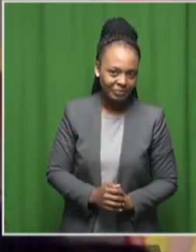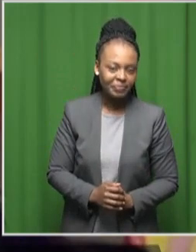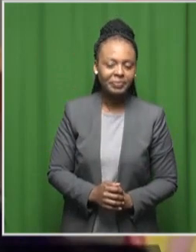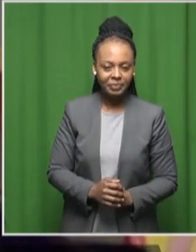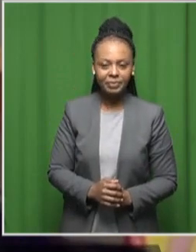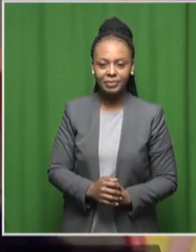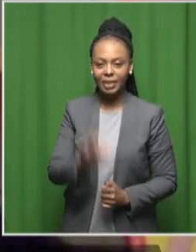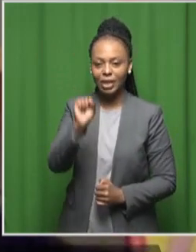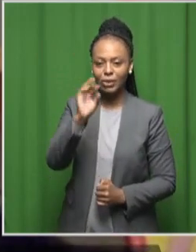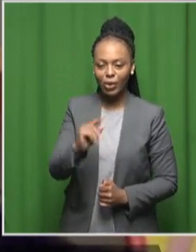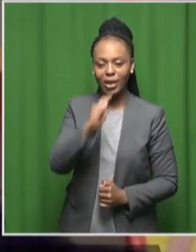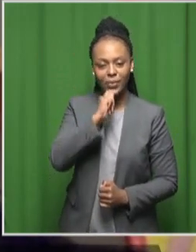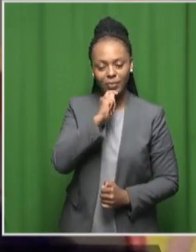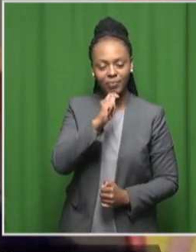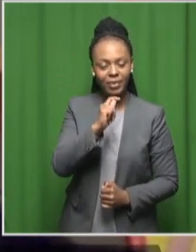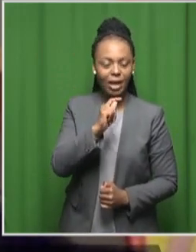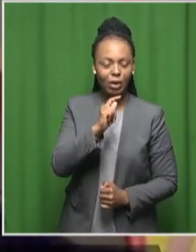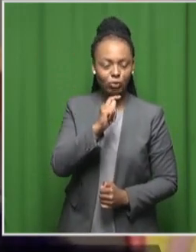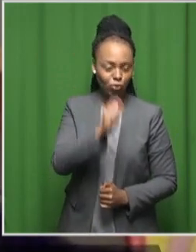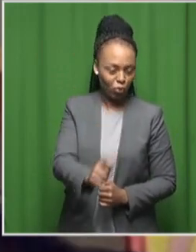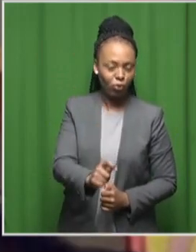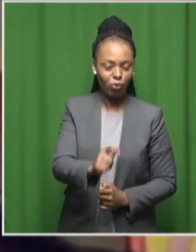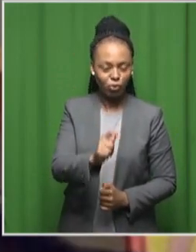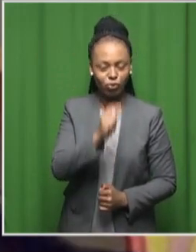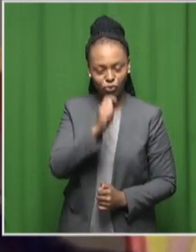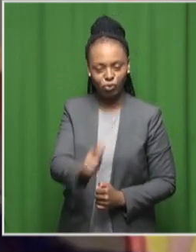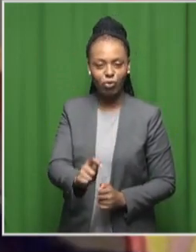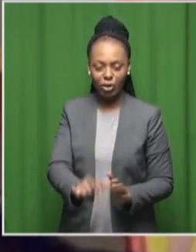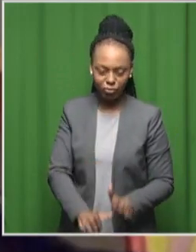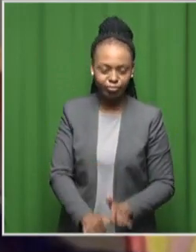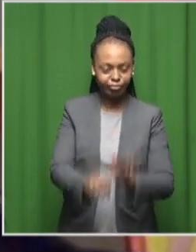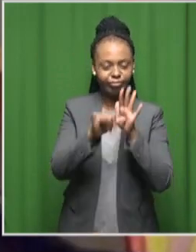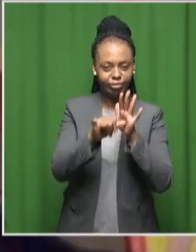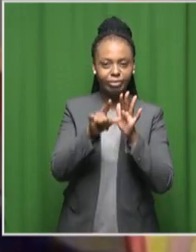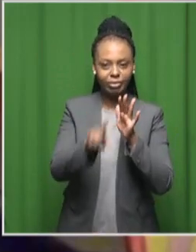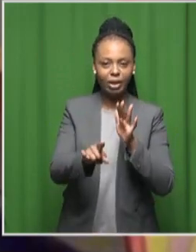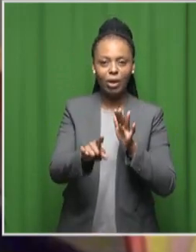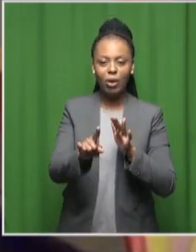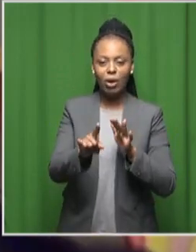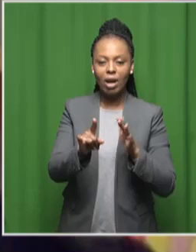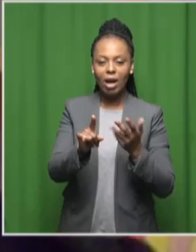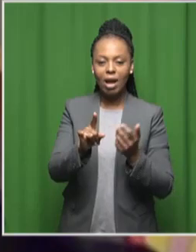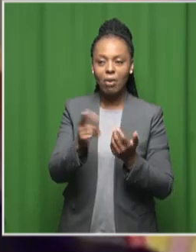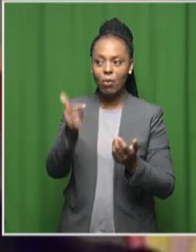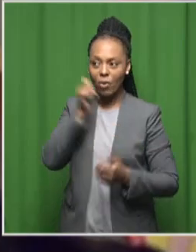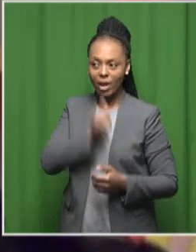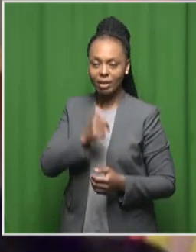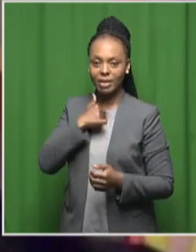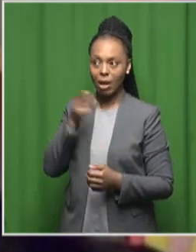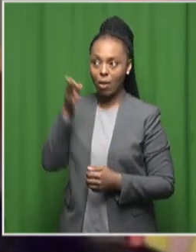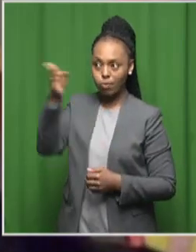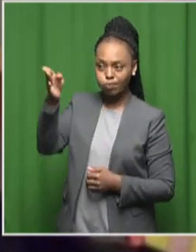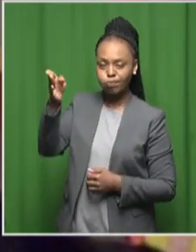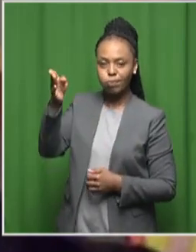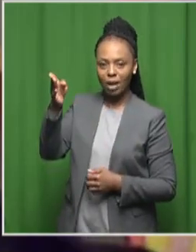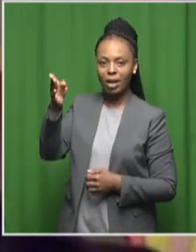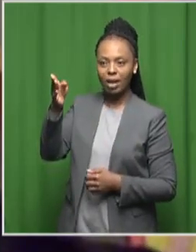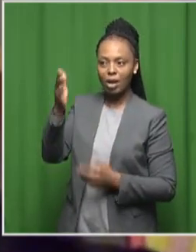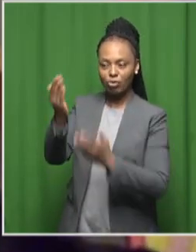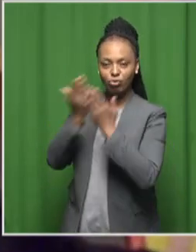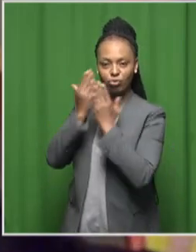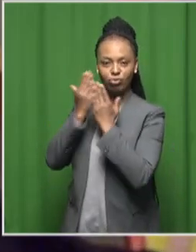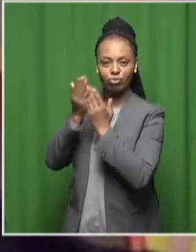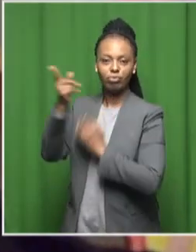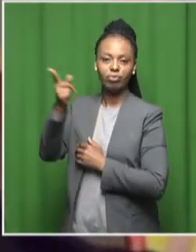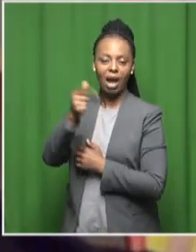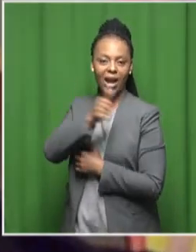So it's important that, within, wherever we are trained in Canada, for example, interventional radiology was